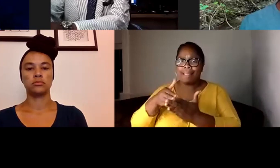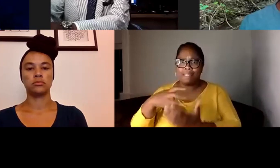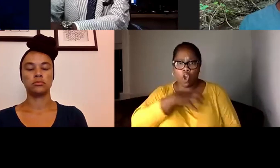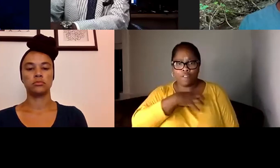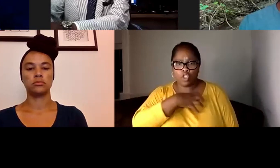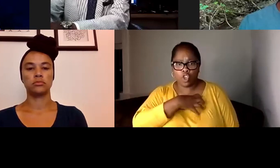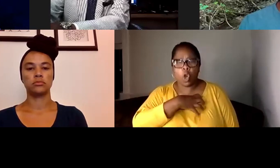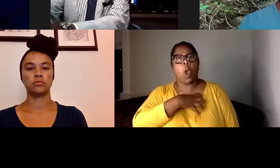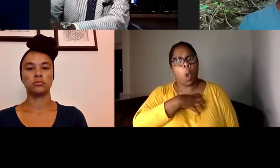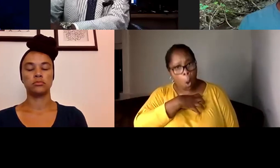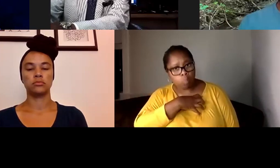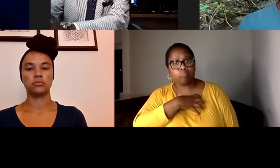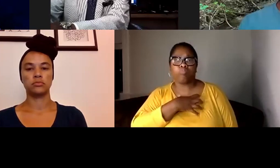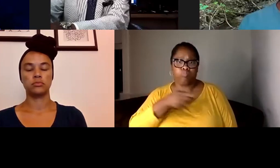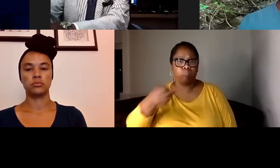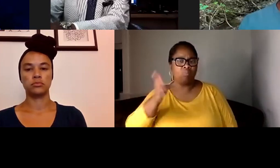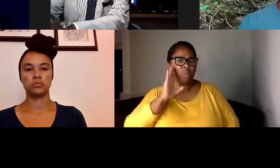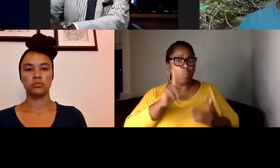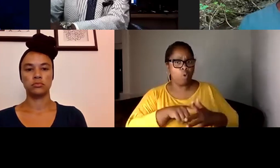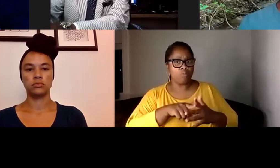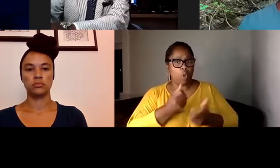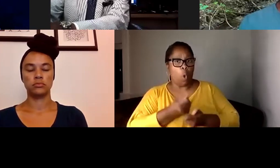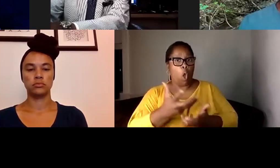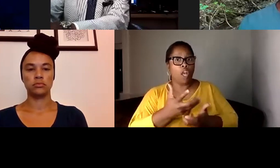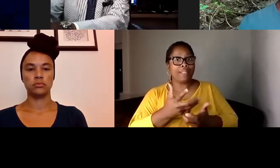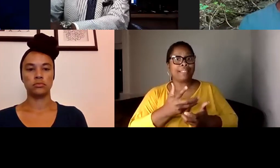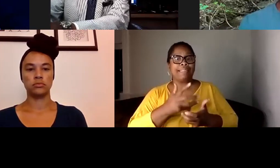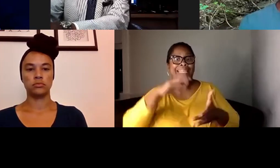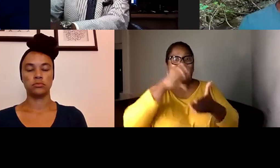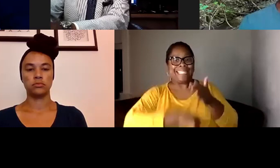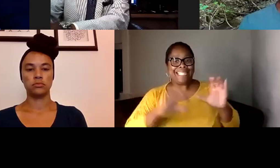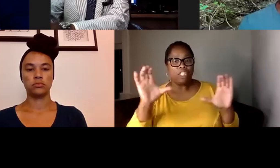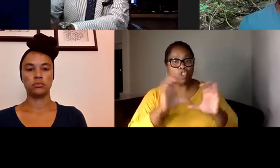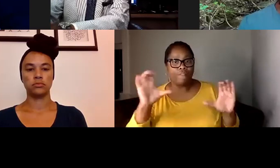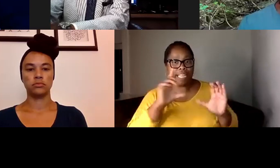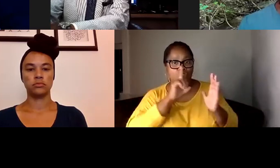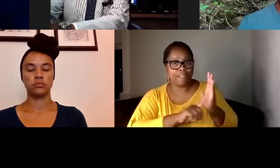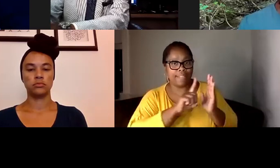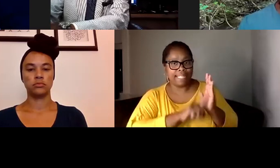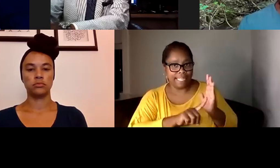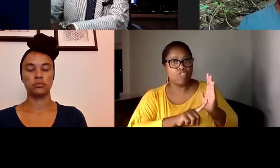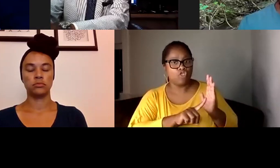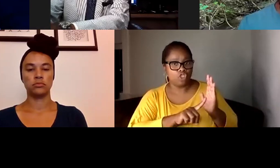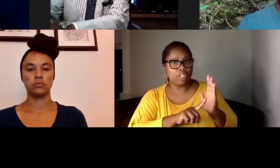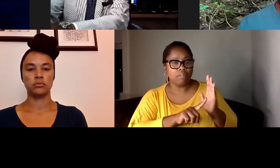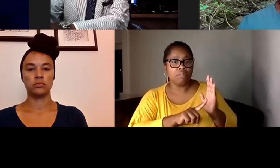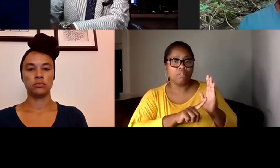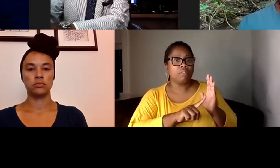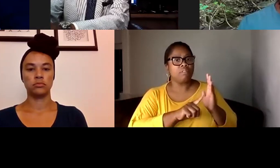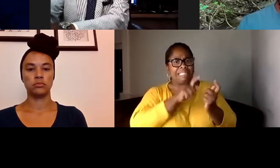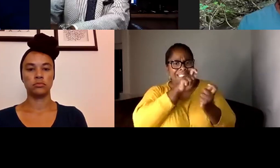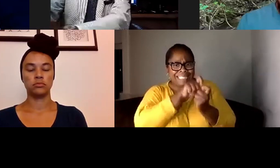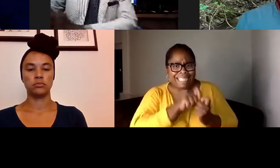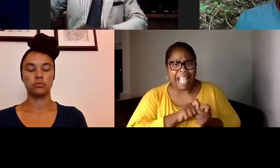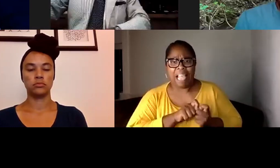then that will trigger a decertification investigation at the post level as well. And so while the details aren't ironed